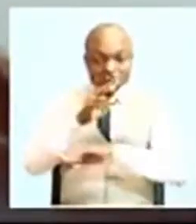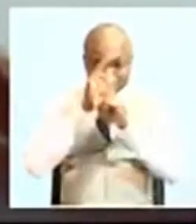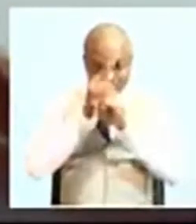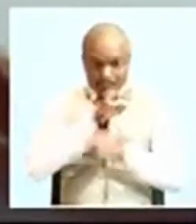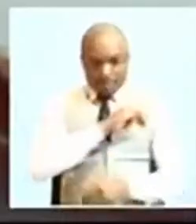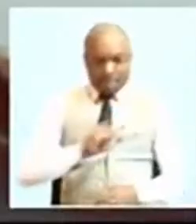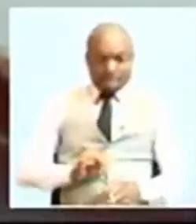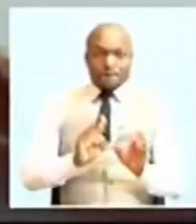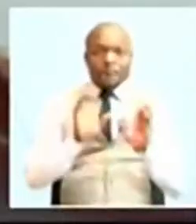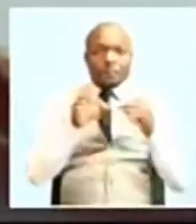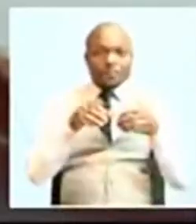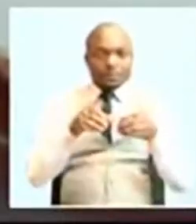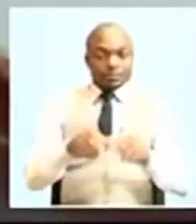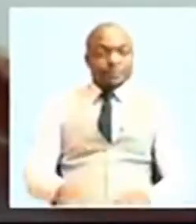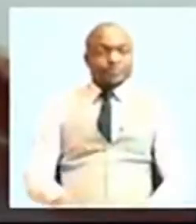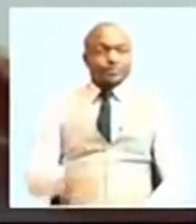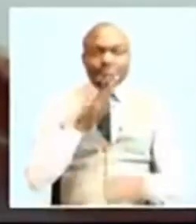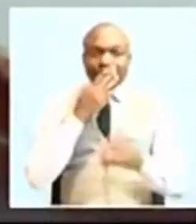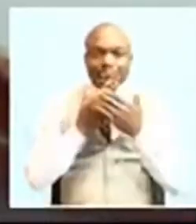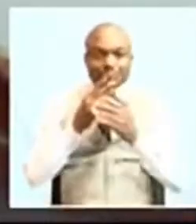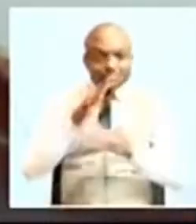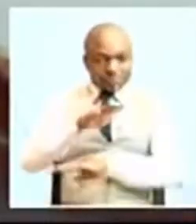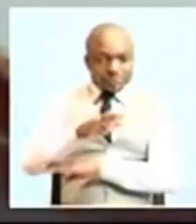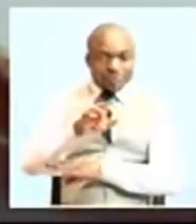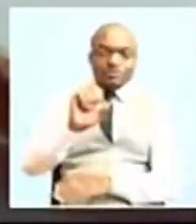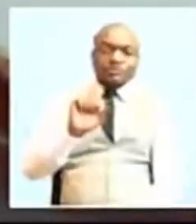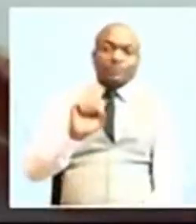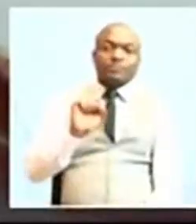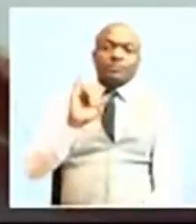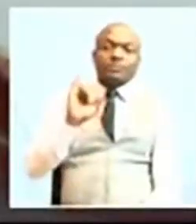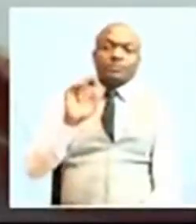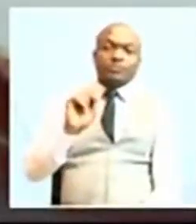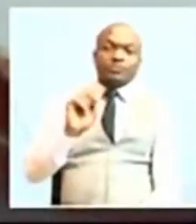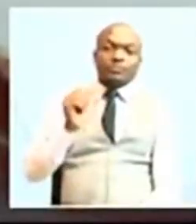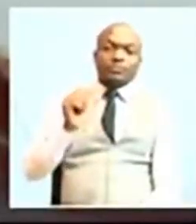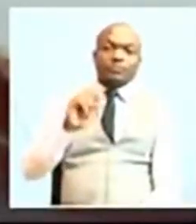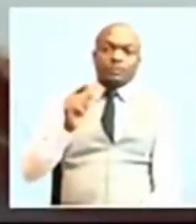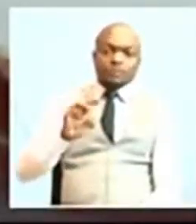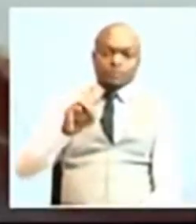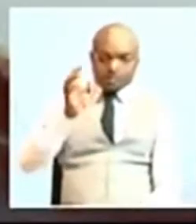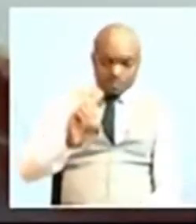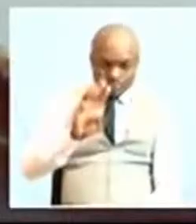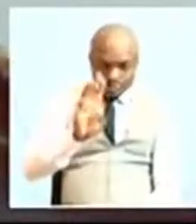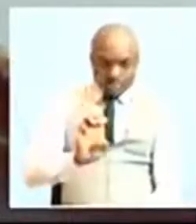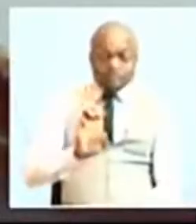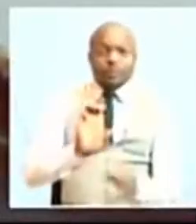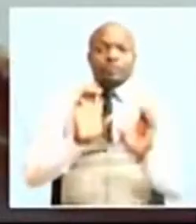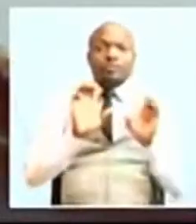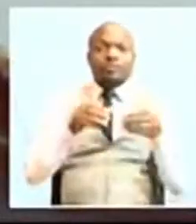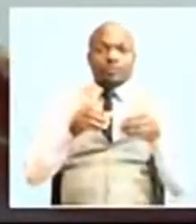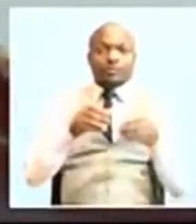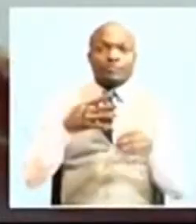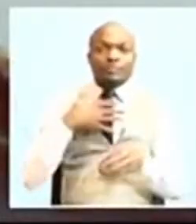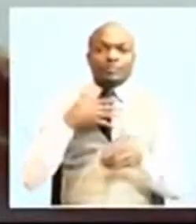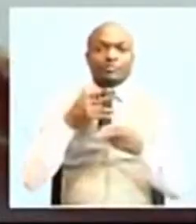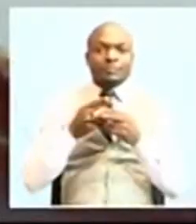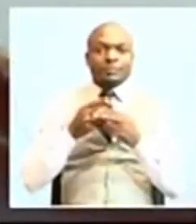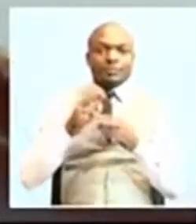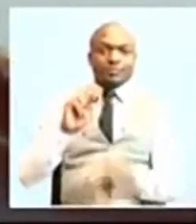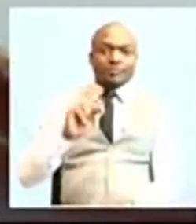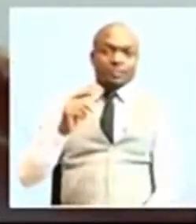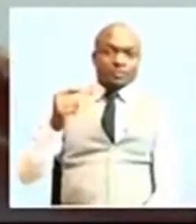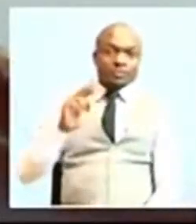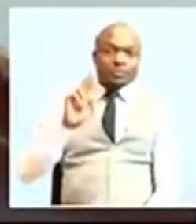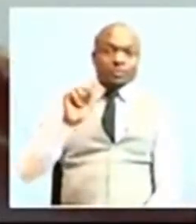of the committee. Good evening, SINAZONGWE Town Council. My name is Martin Muni, Assistant